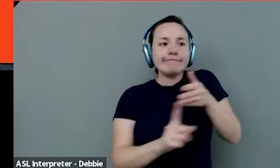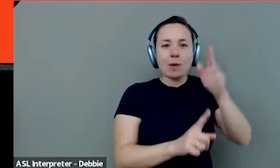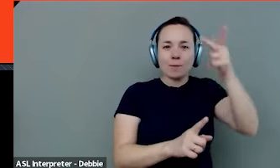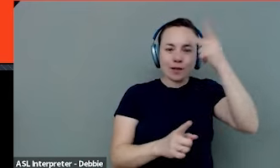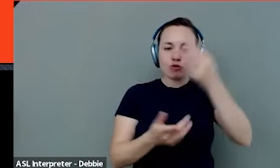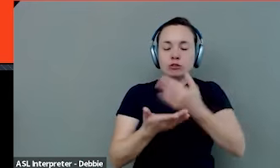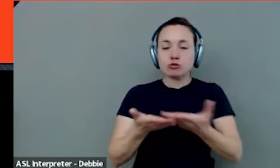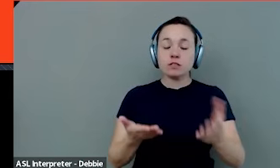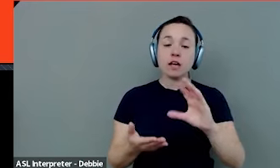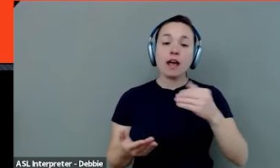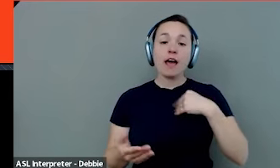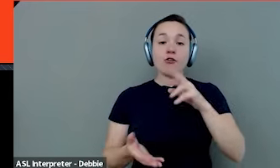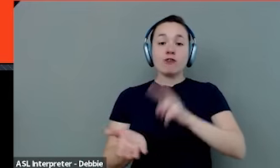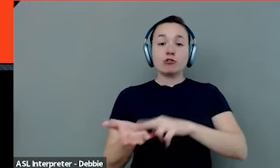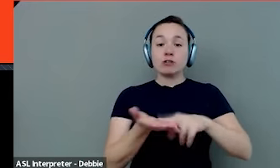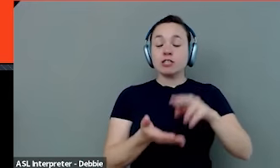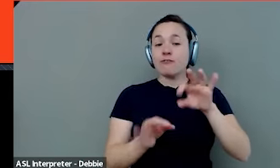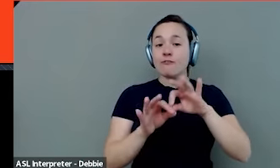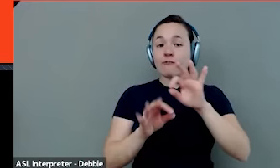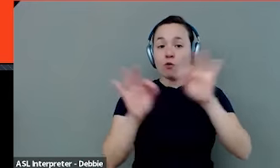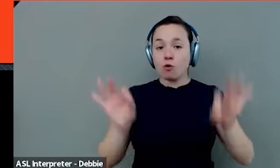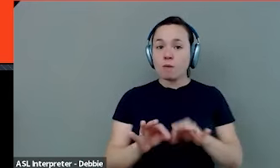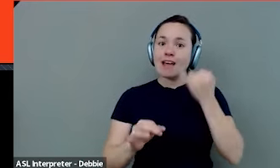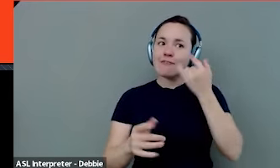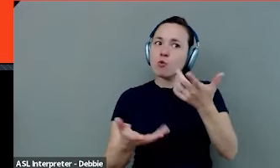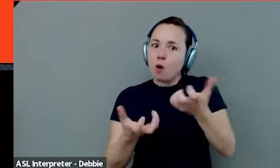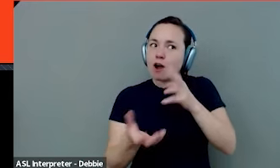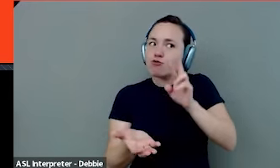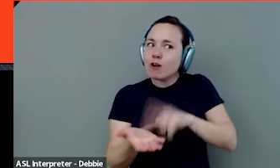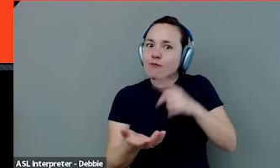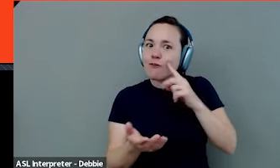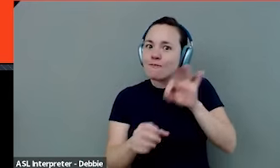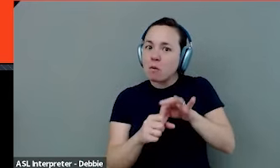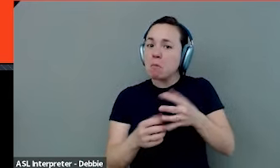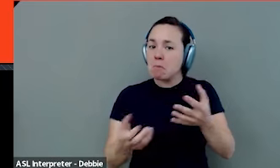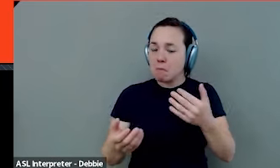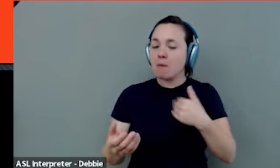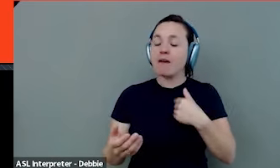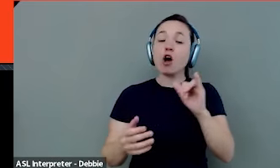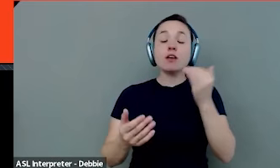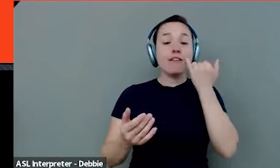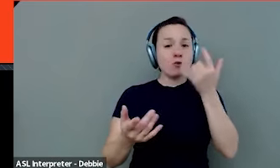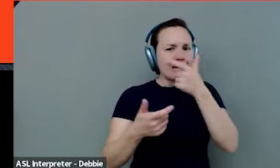if you are interested in registering. And if you have any questions about our internship opportunities,